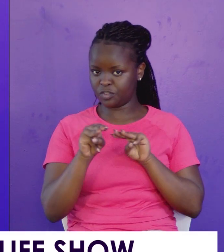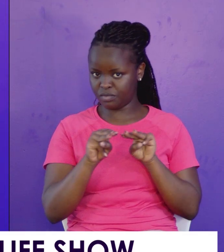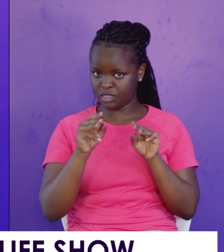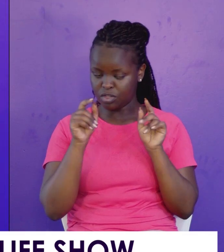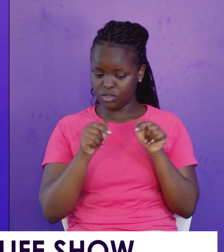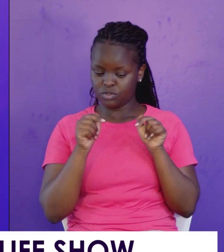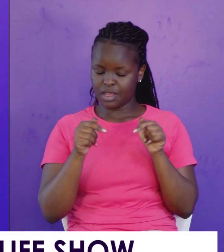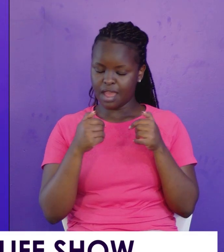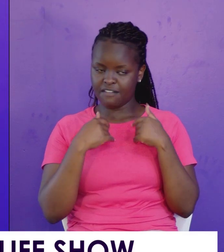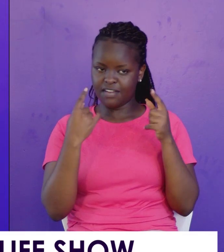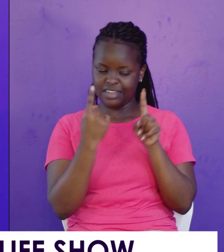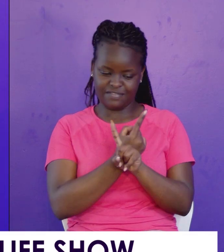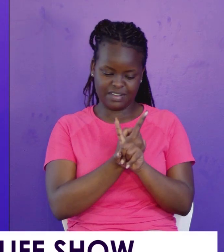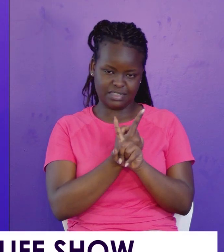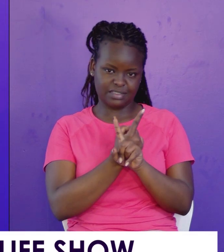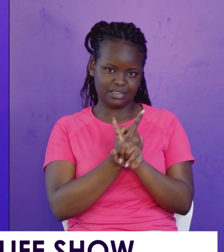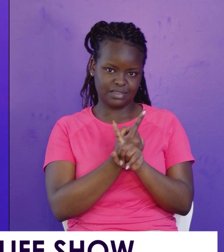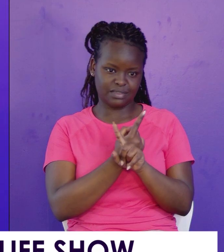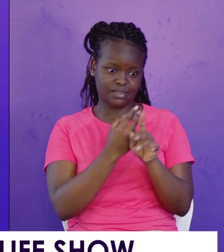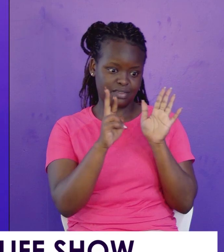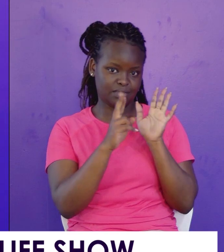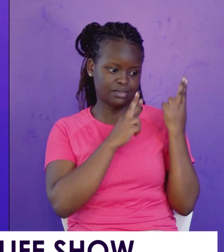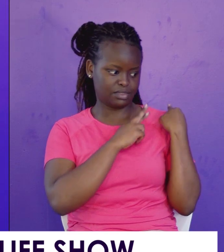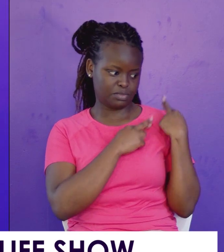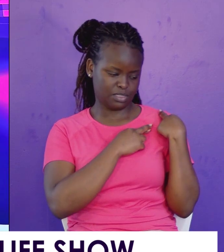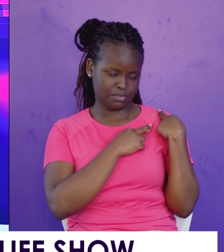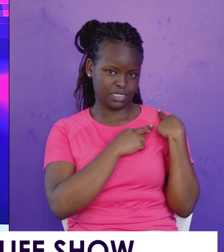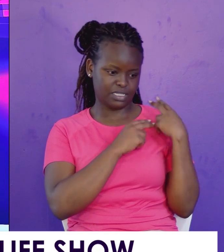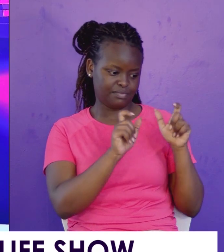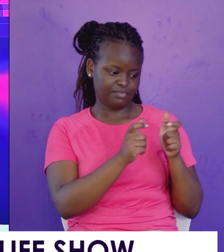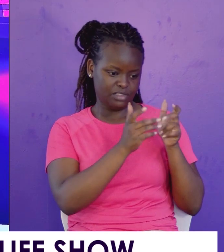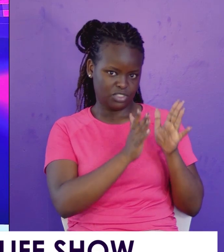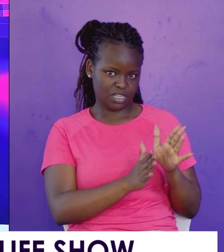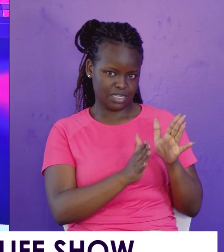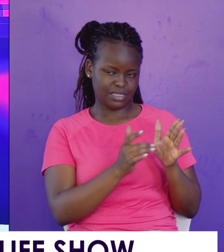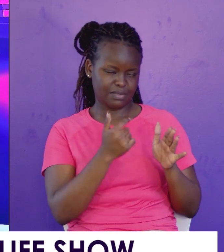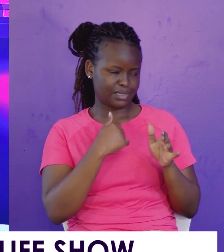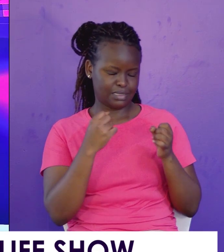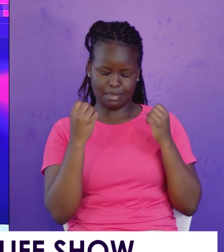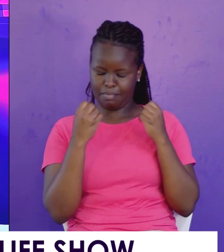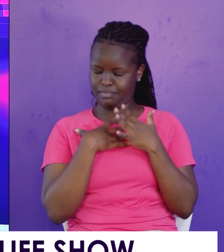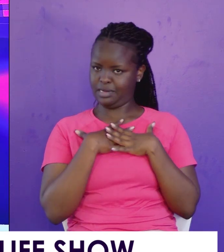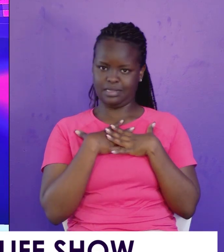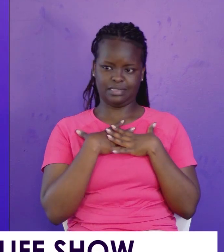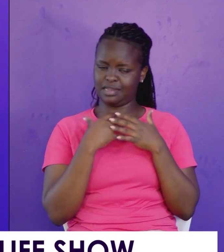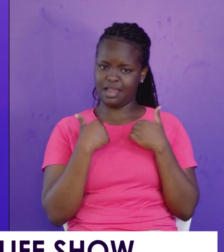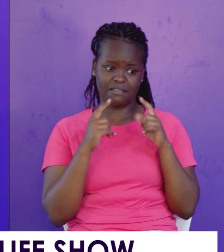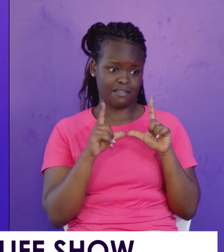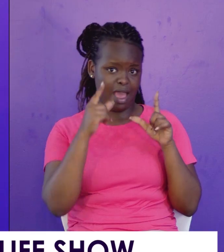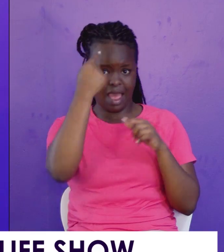comes as a journalist, Nicholas. Yeah, I'm also a trained journalist. Yes, I'm surprised you're a trained journalist. Uko na certificate, a